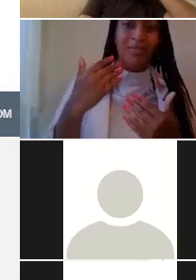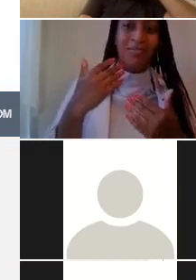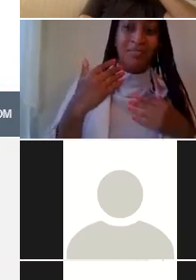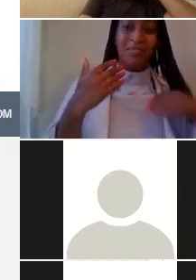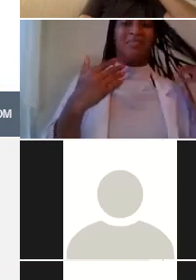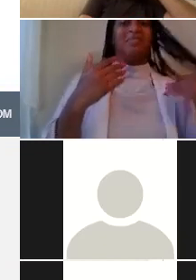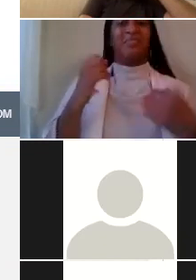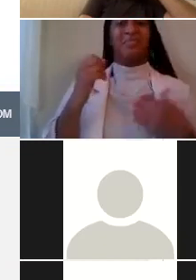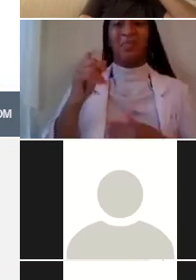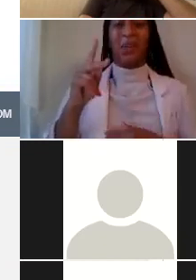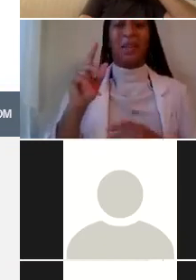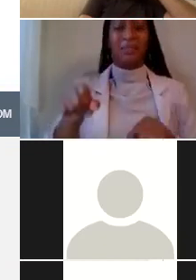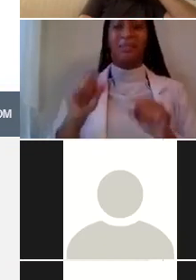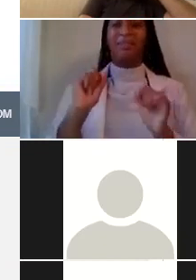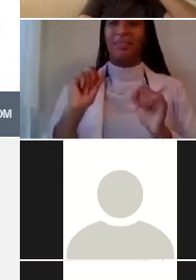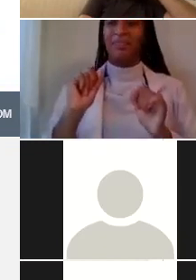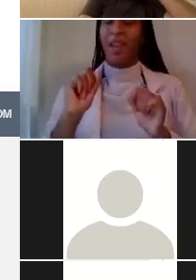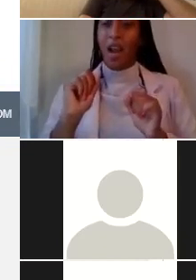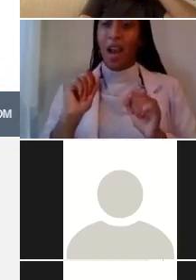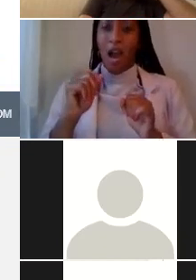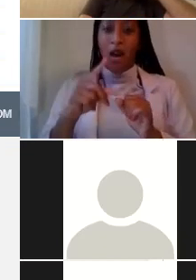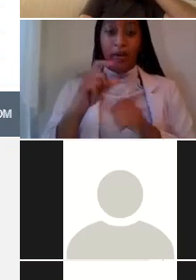the cooling rate or conduction rate.